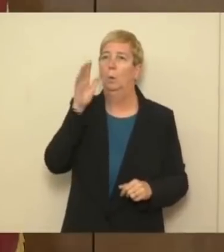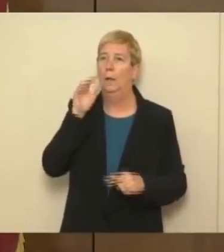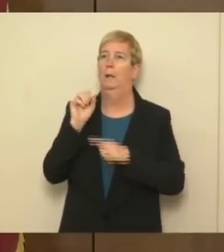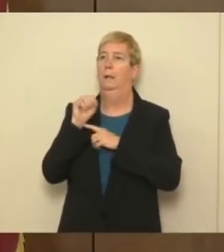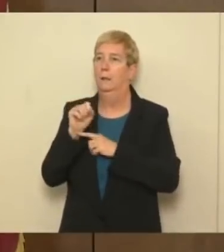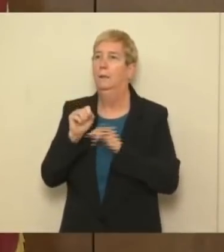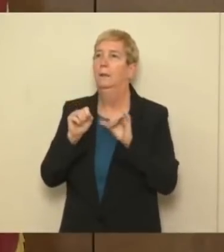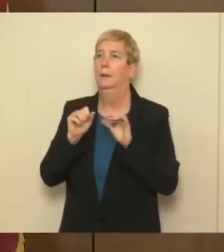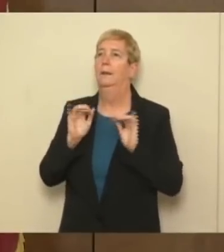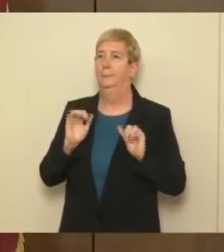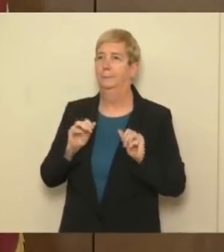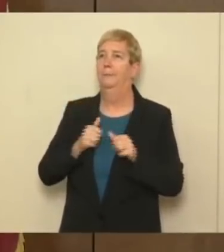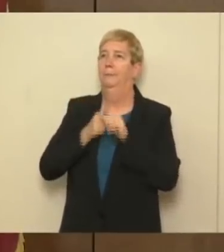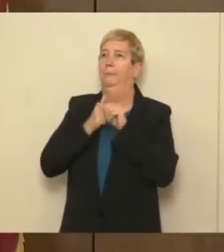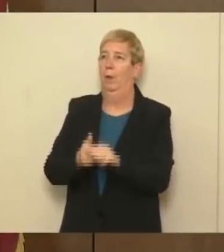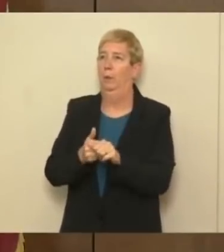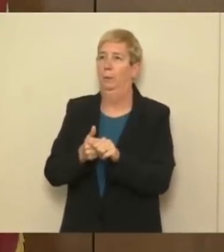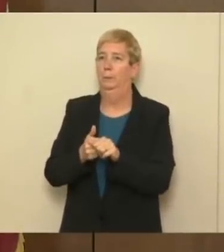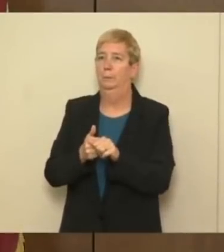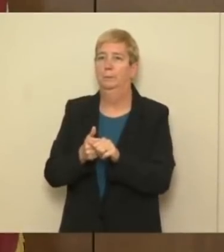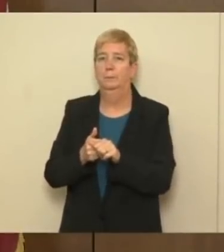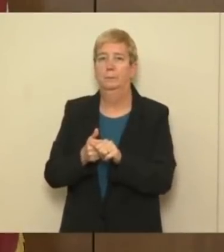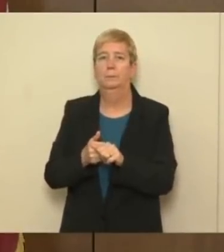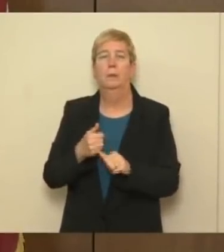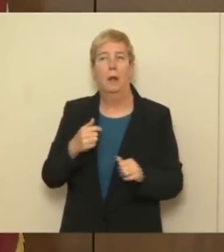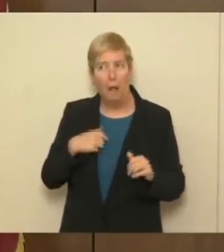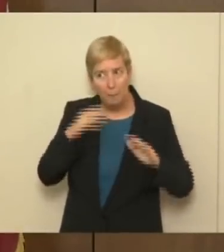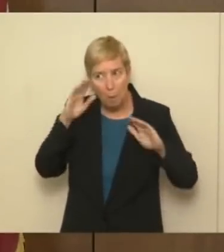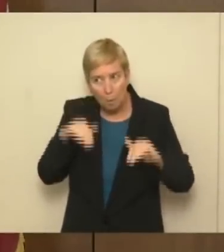adhere. Remains to be seen.